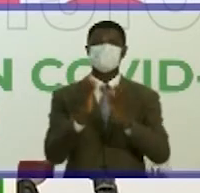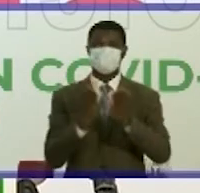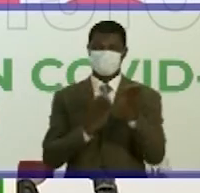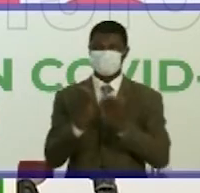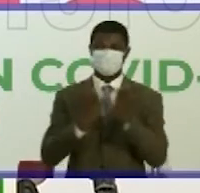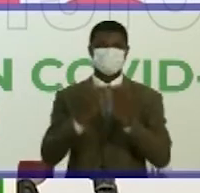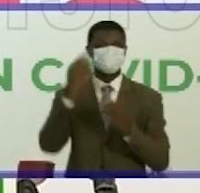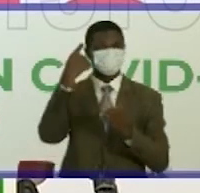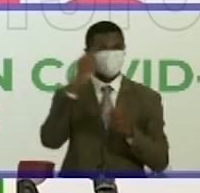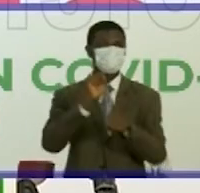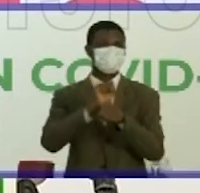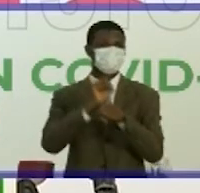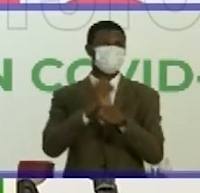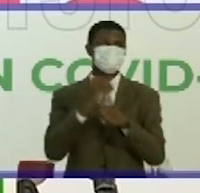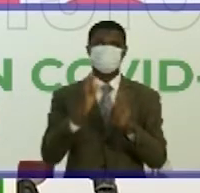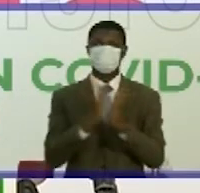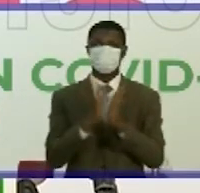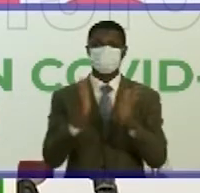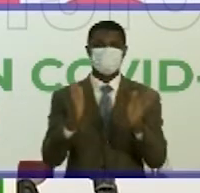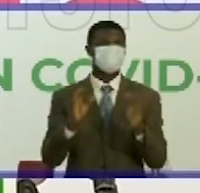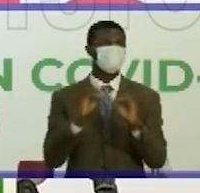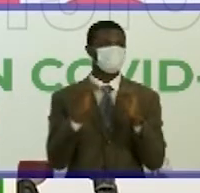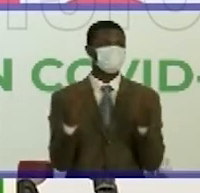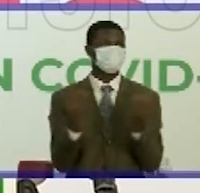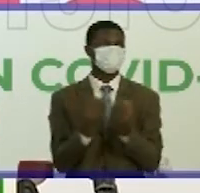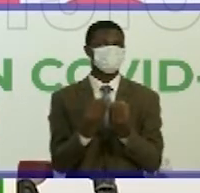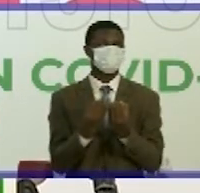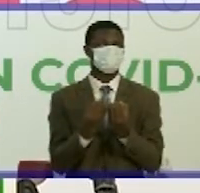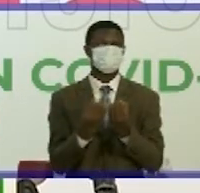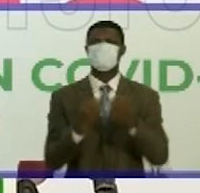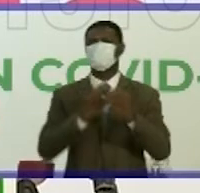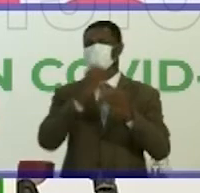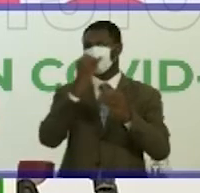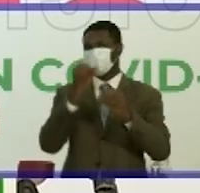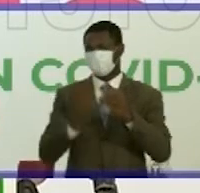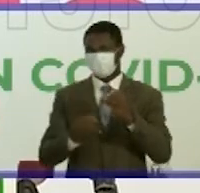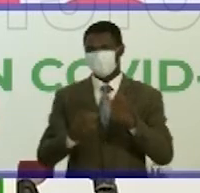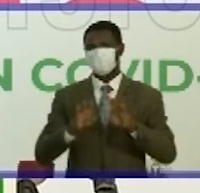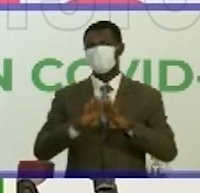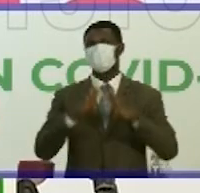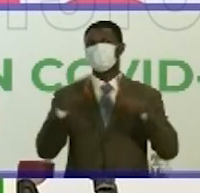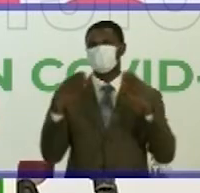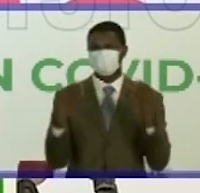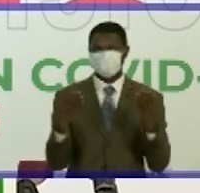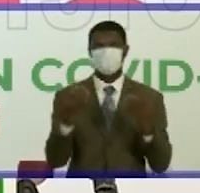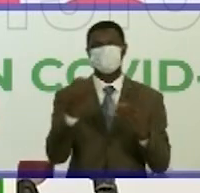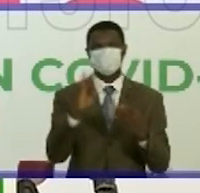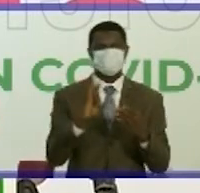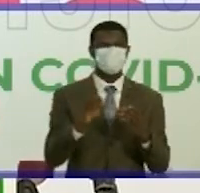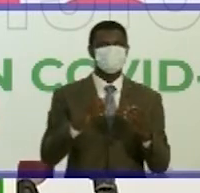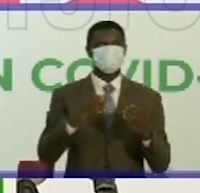of the public sector. And finally, opening recreational parks